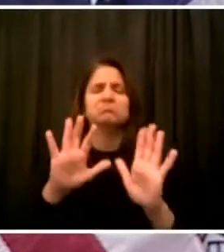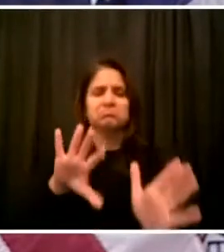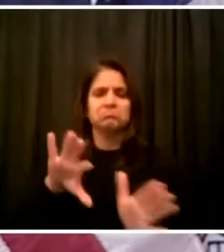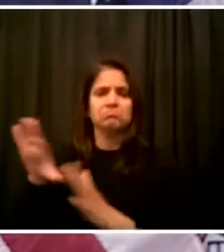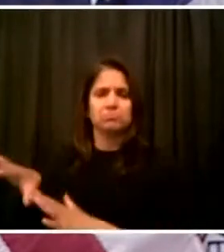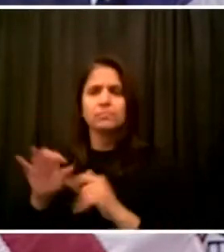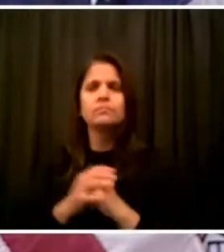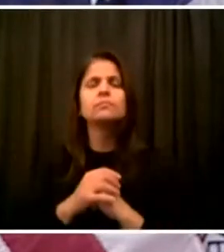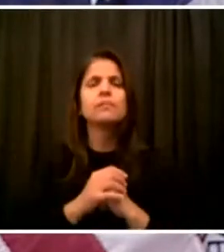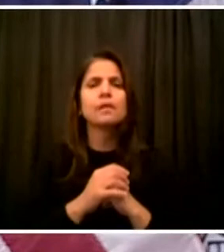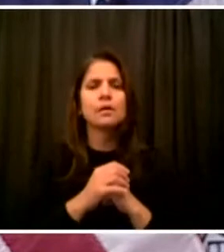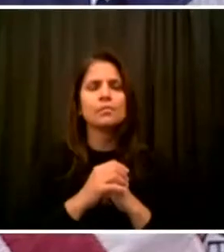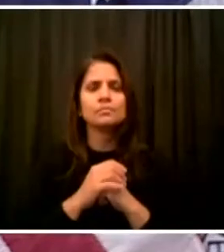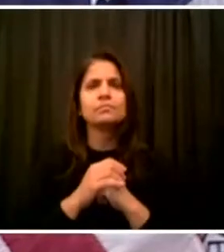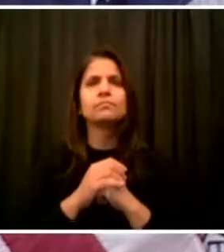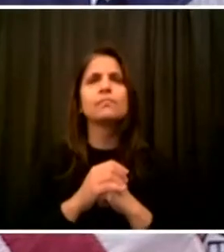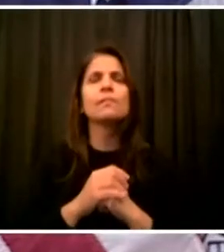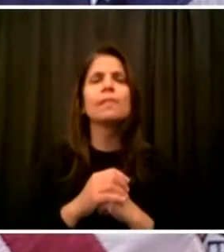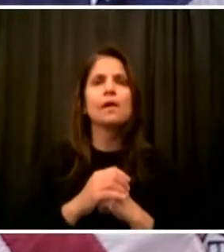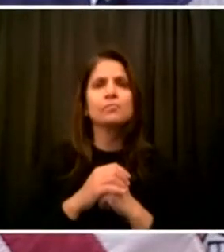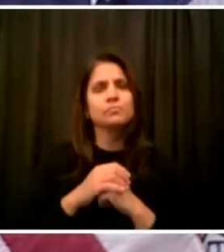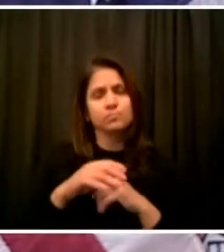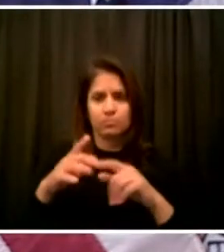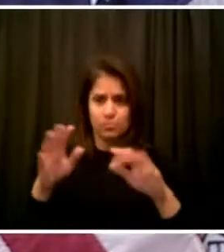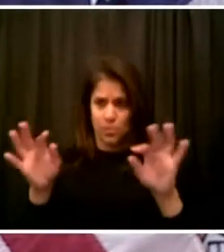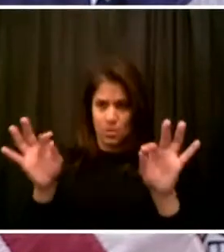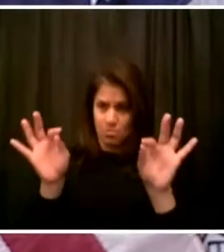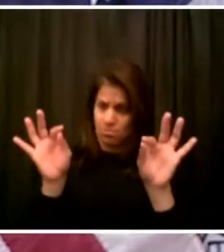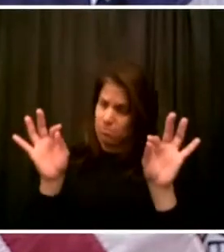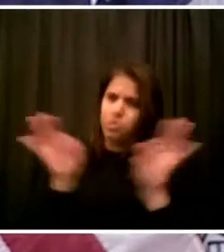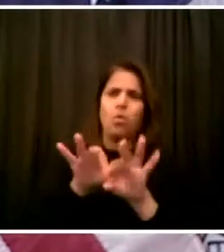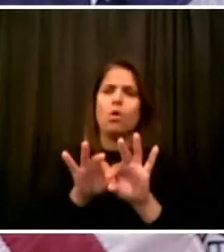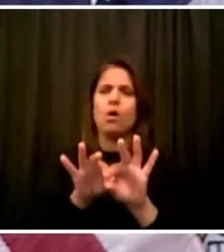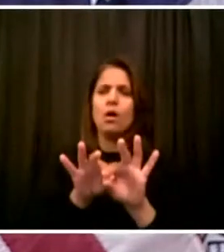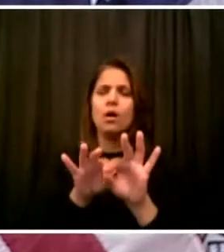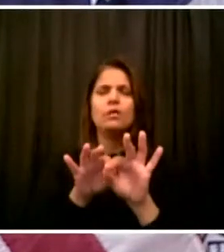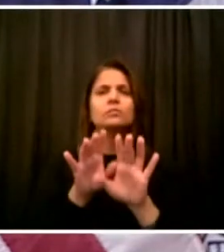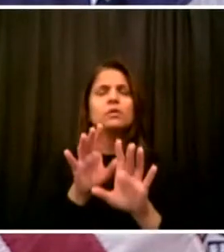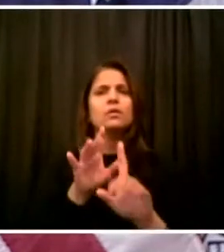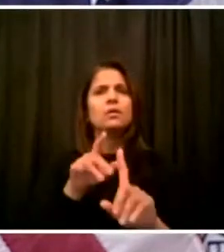no choosing among people. Both first responders and healthcare workers needed help.